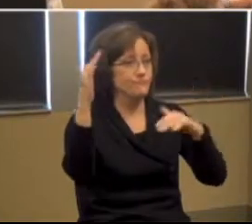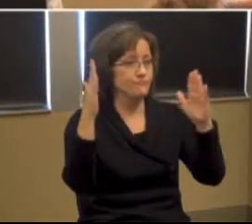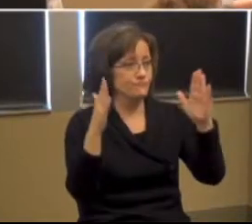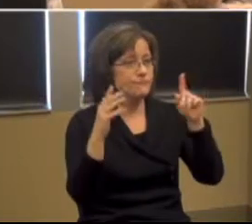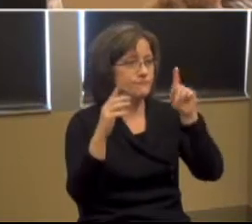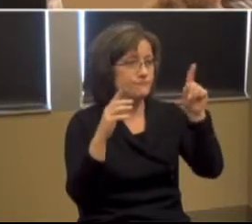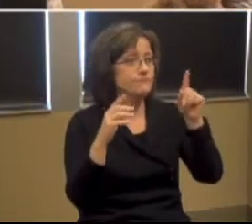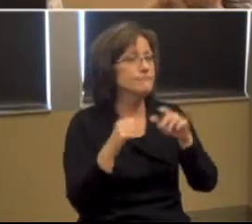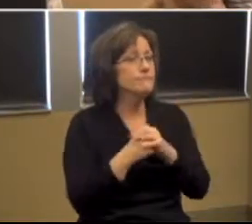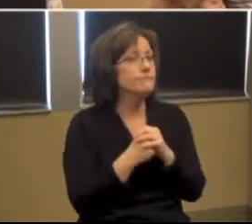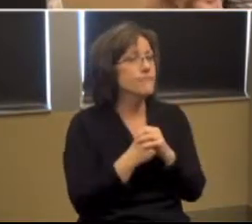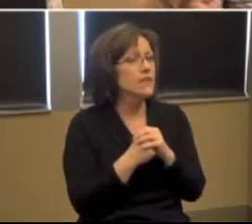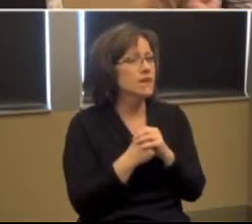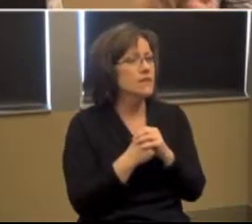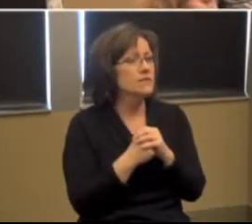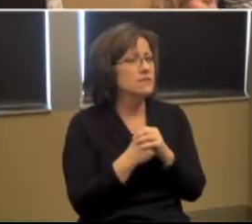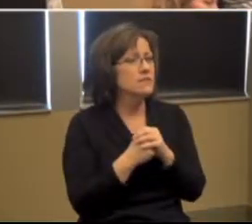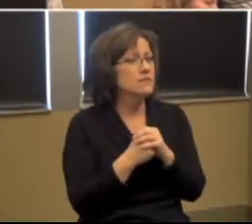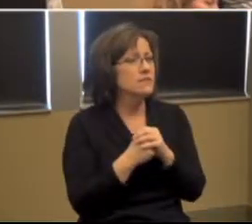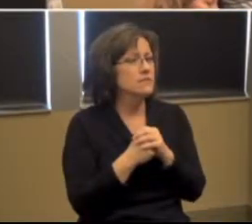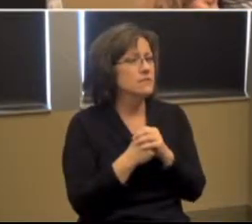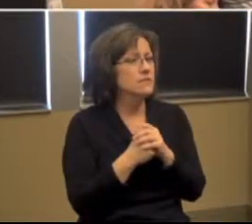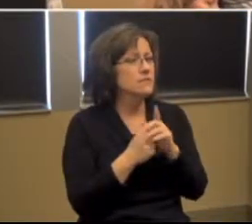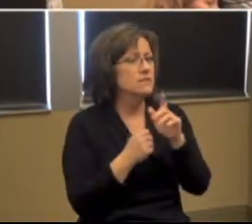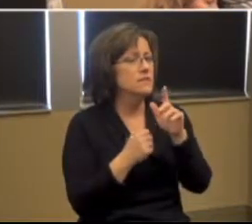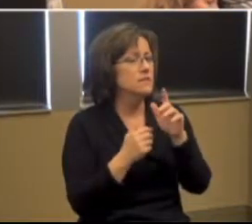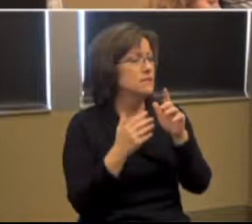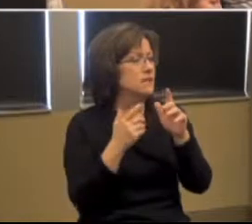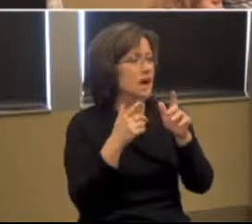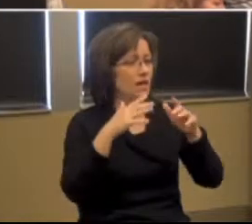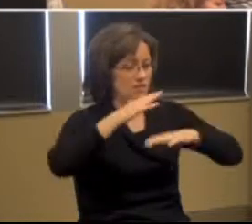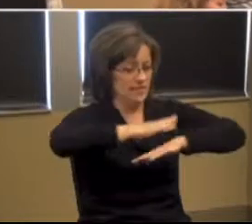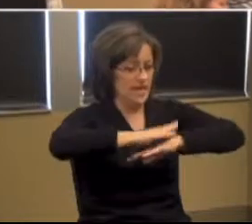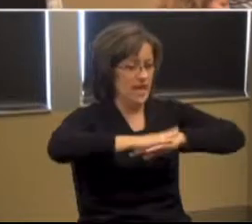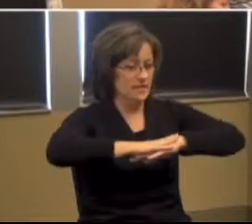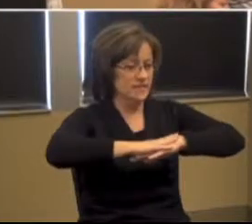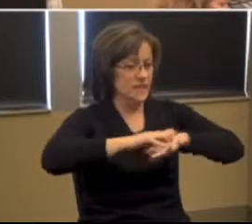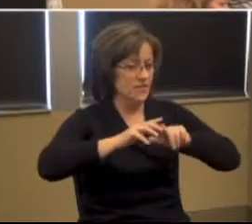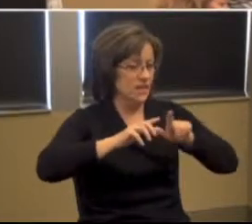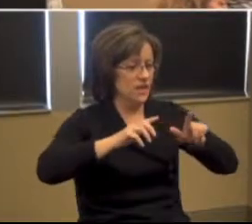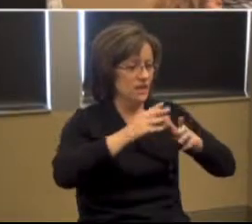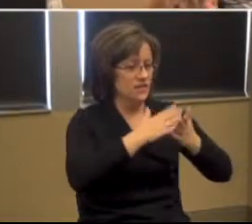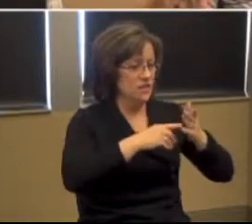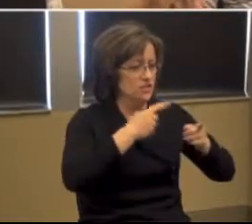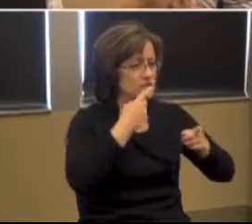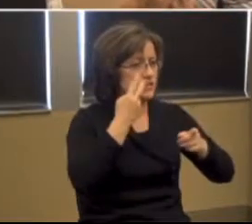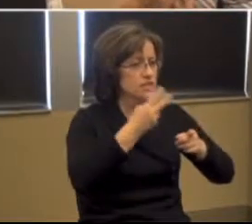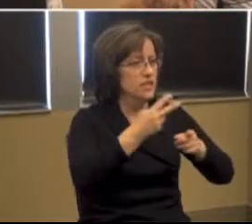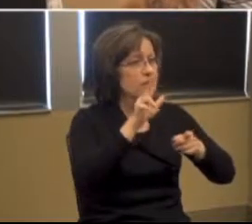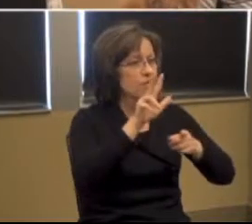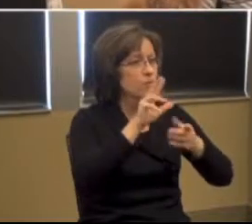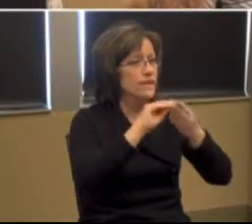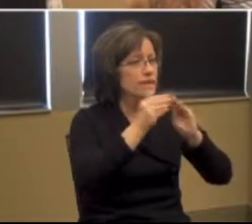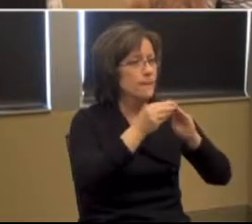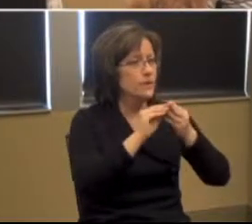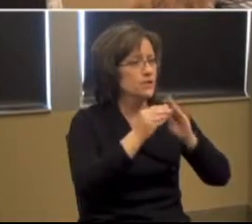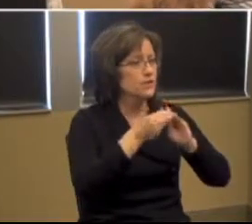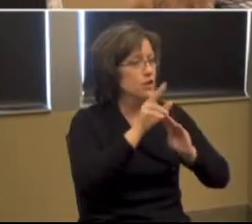pictures, but on the left-hand side of that desk, you'll see three numbers, 30, 12,